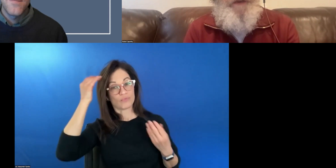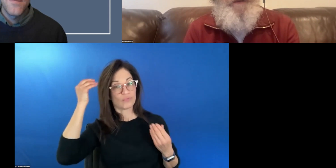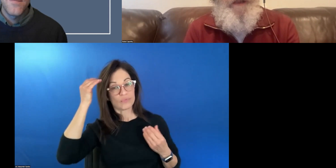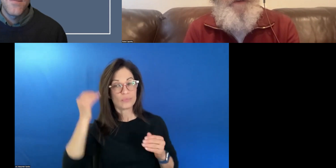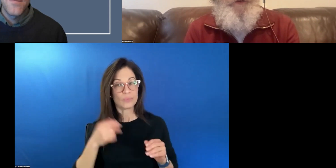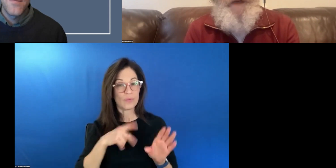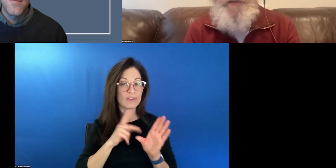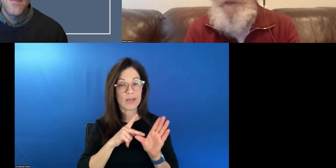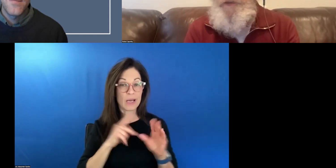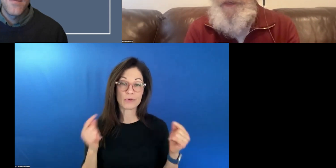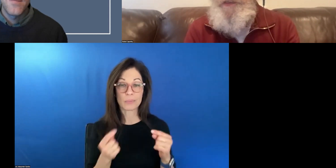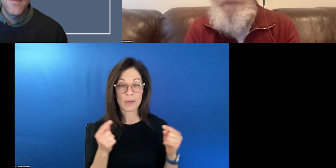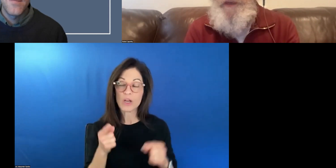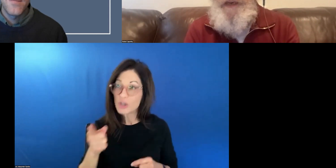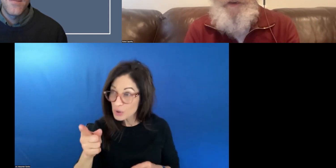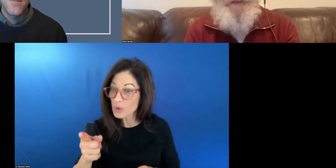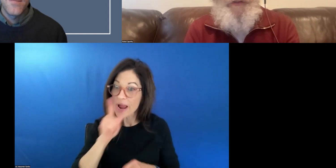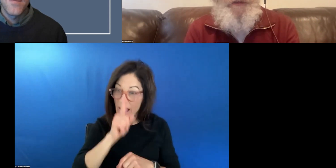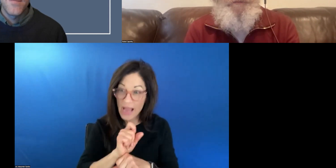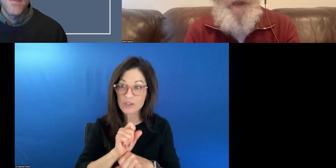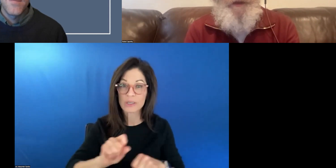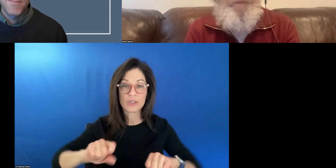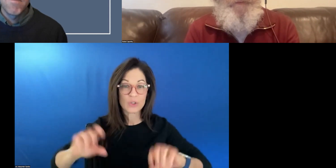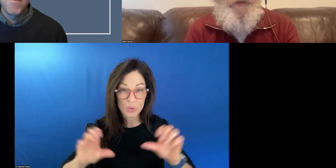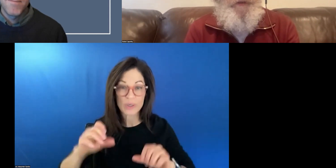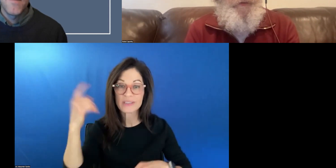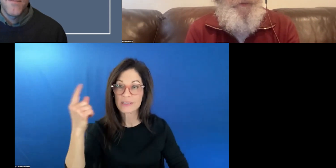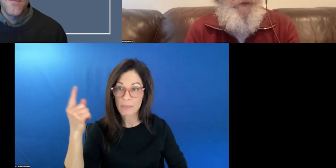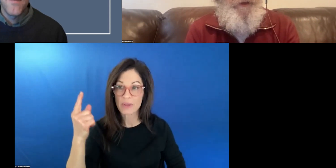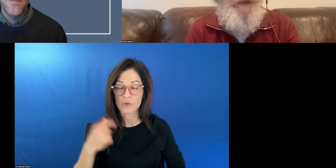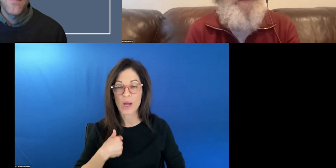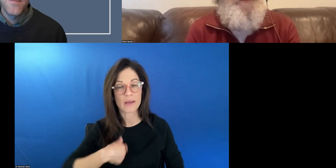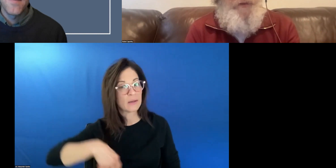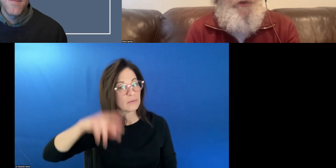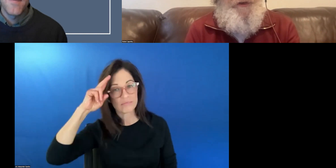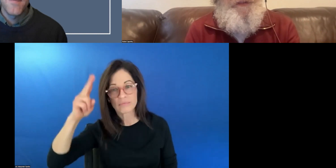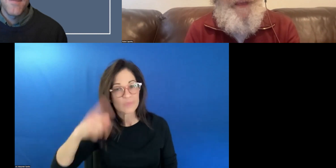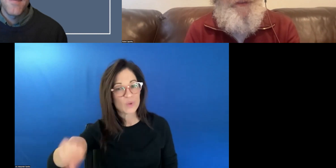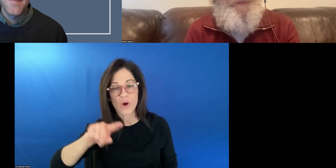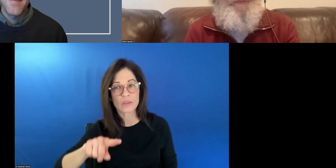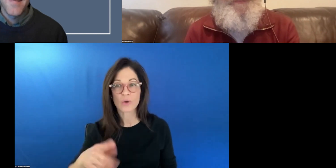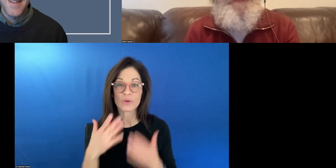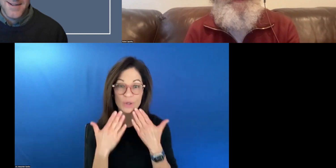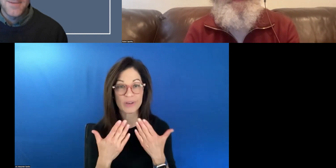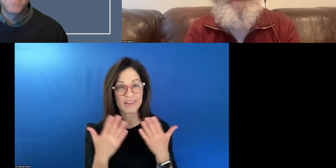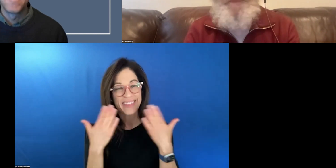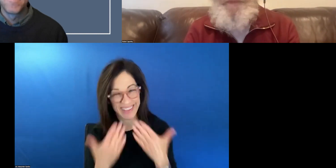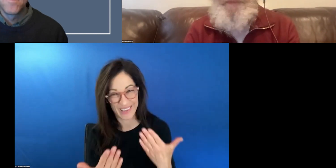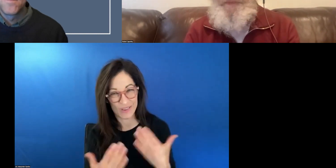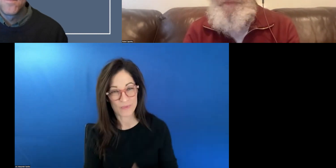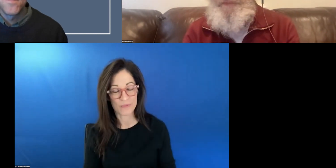psychiatric pain, that you're actually doing something about it. So I salute you all. So good. Thank you. Thank